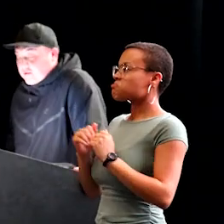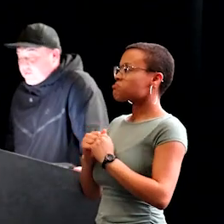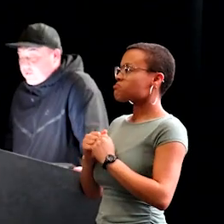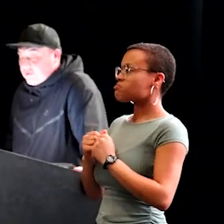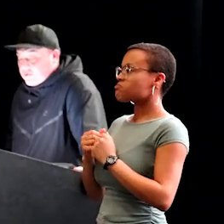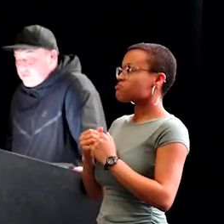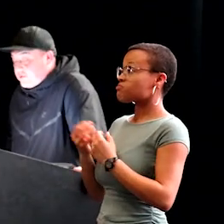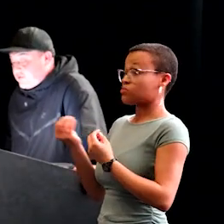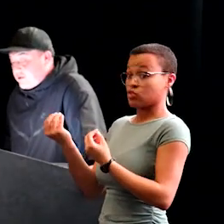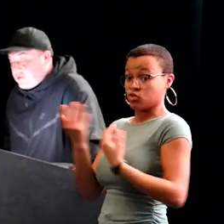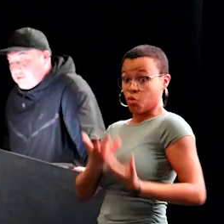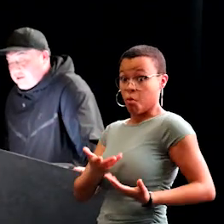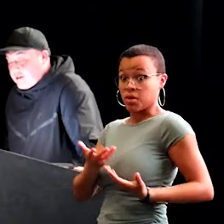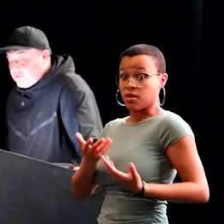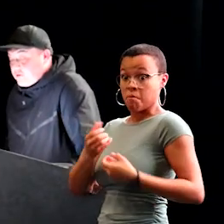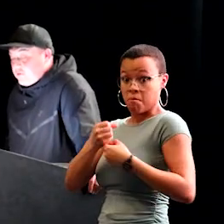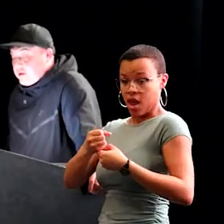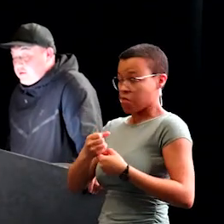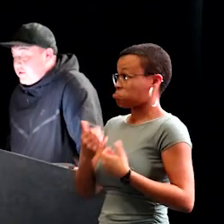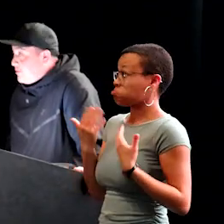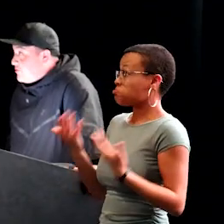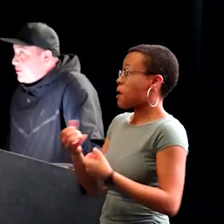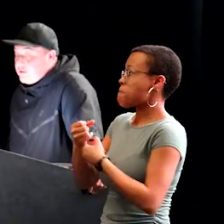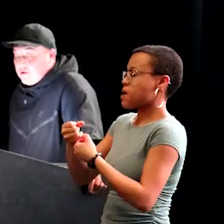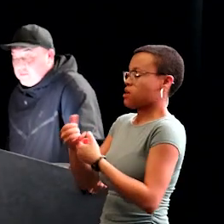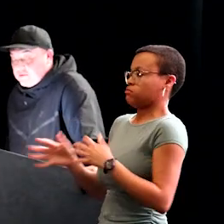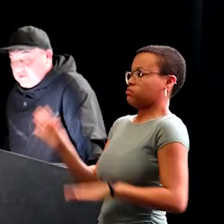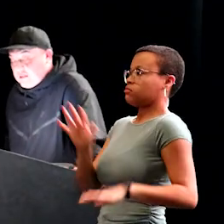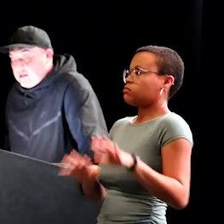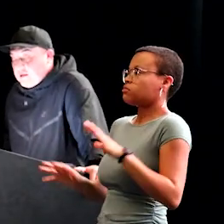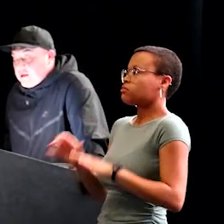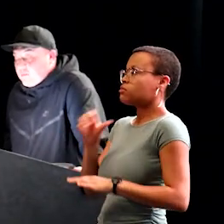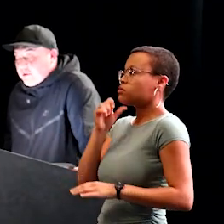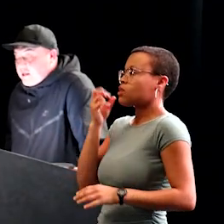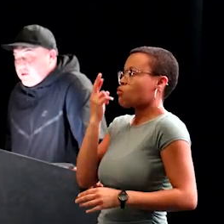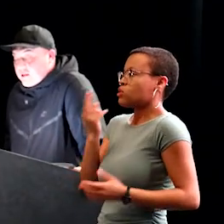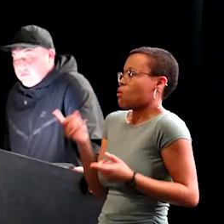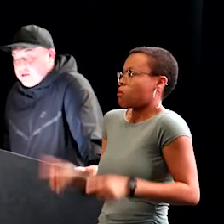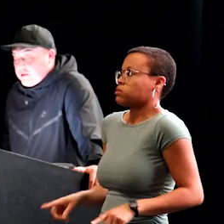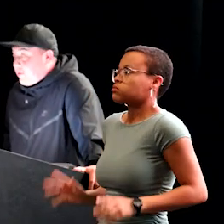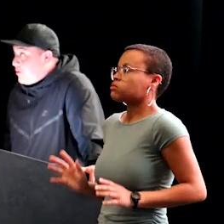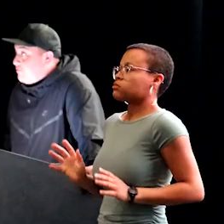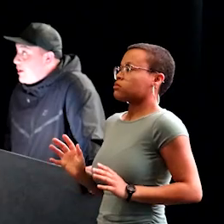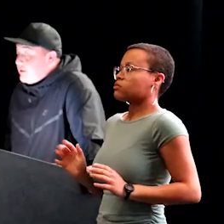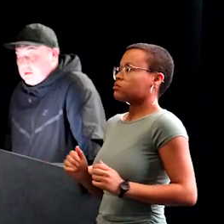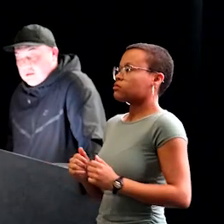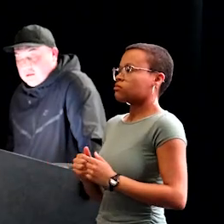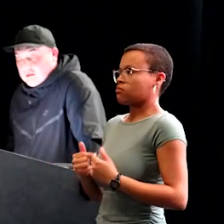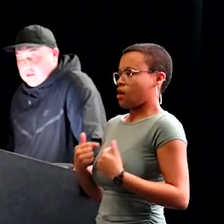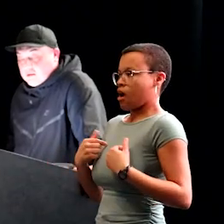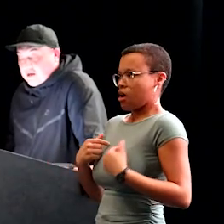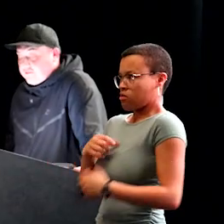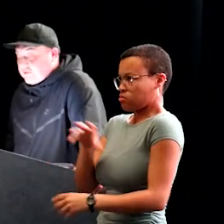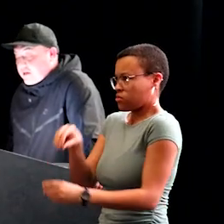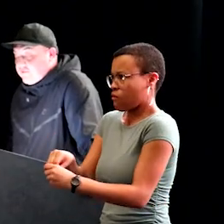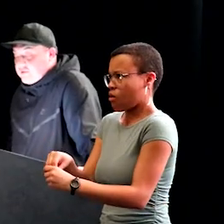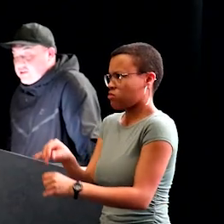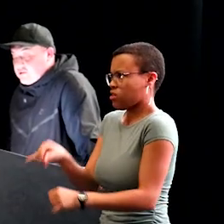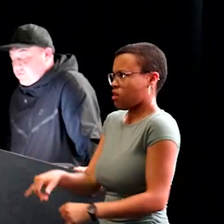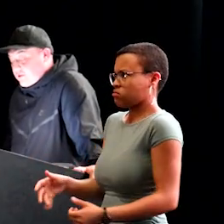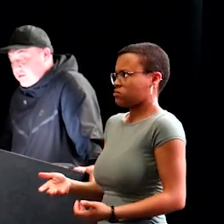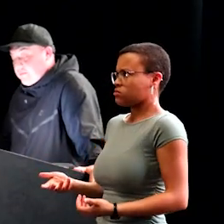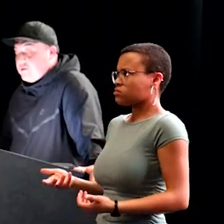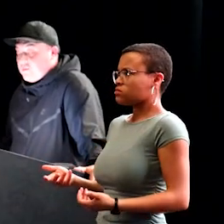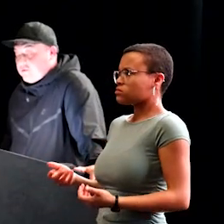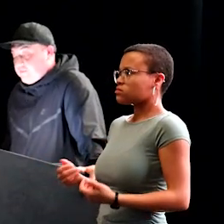that there are roles where designers are tasked with creating things that can harm us, but I knew I didn't want any part of that. After a